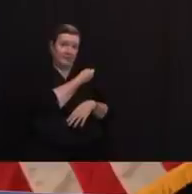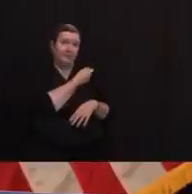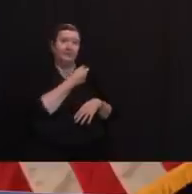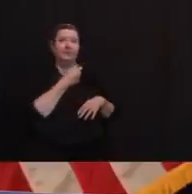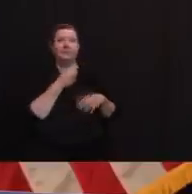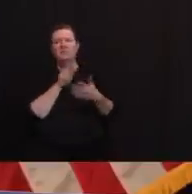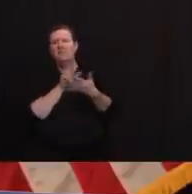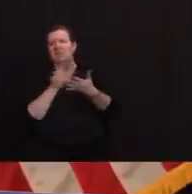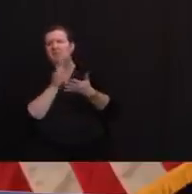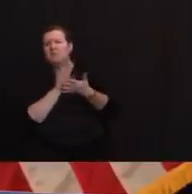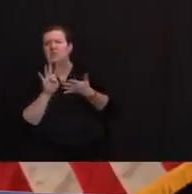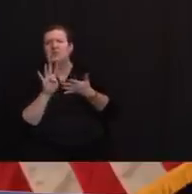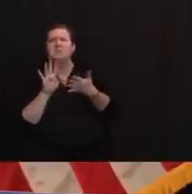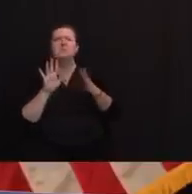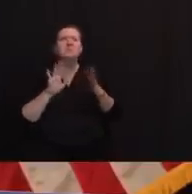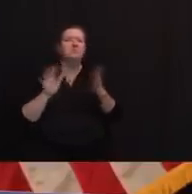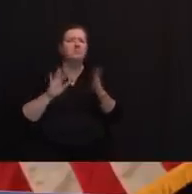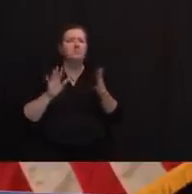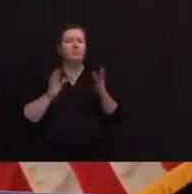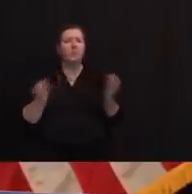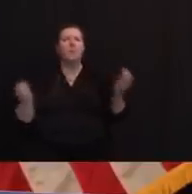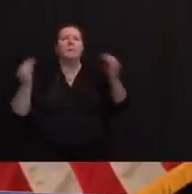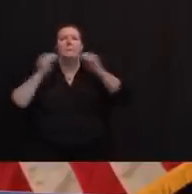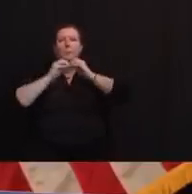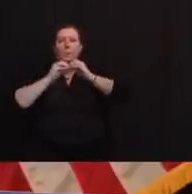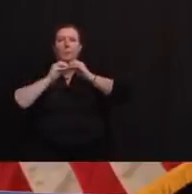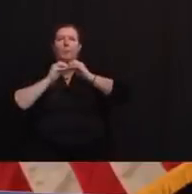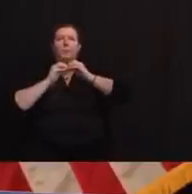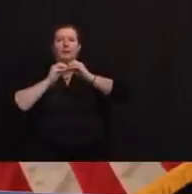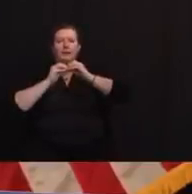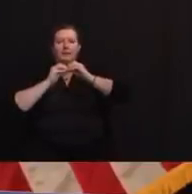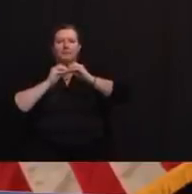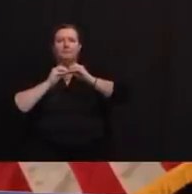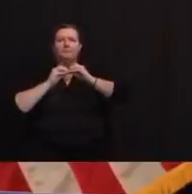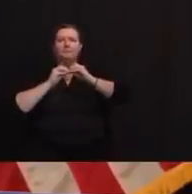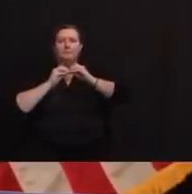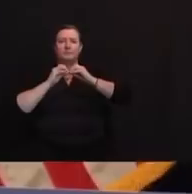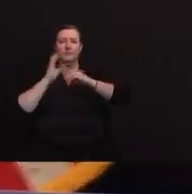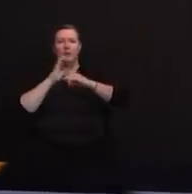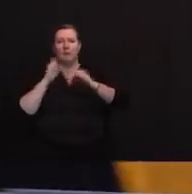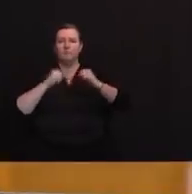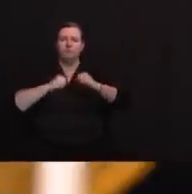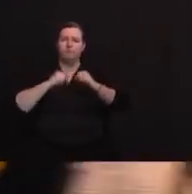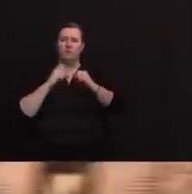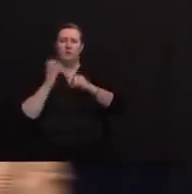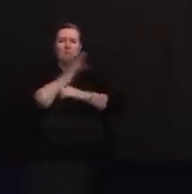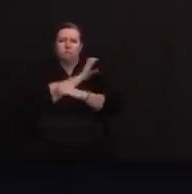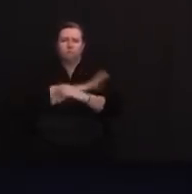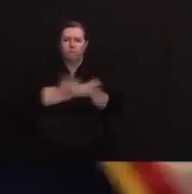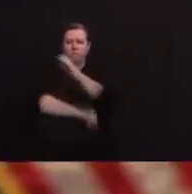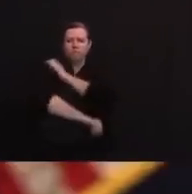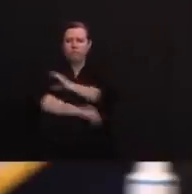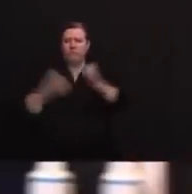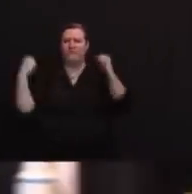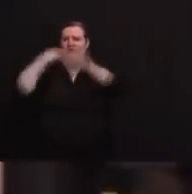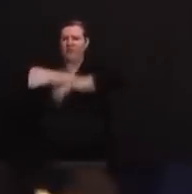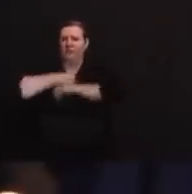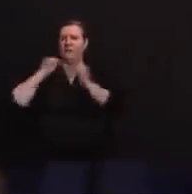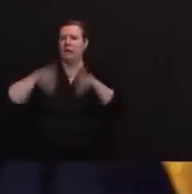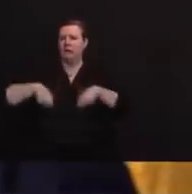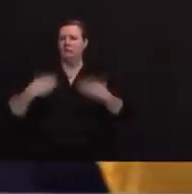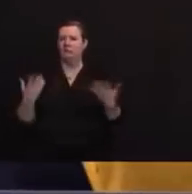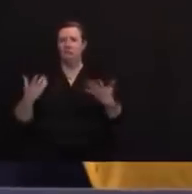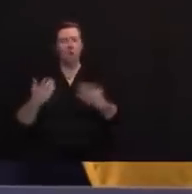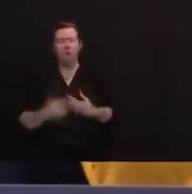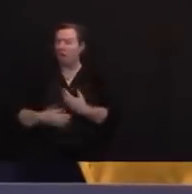4 weeks, you see an even greater immunologic response. Thank you for that. Yeah. Take those 2 myths off the table,